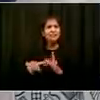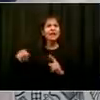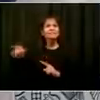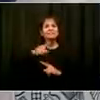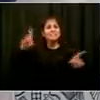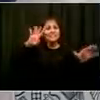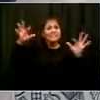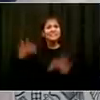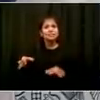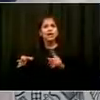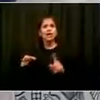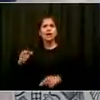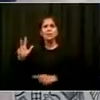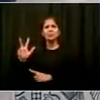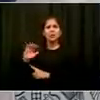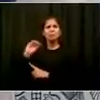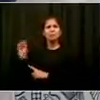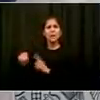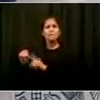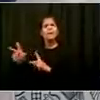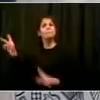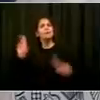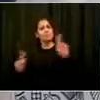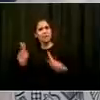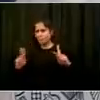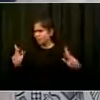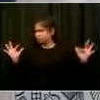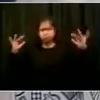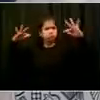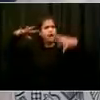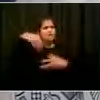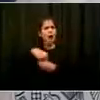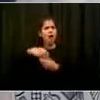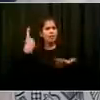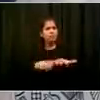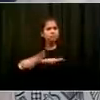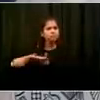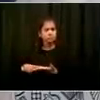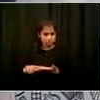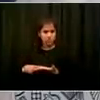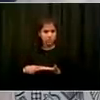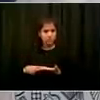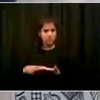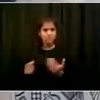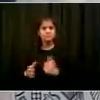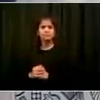made. Go ahead. We have time for two more. First, we'll go to Matt Chase from Newsday.